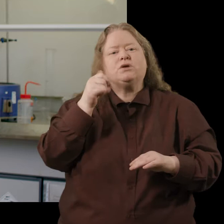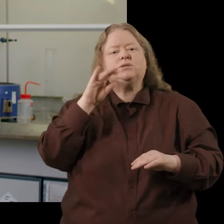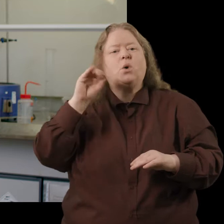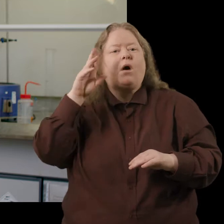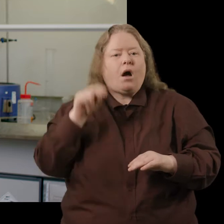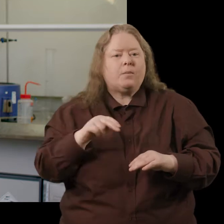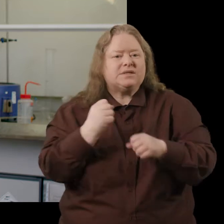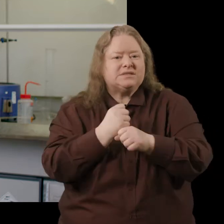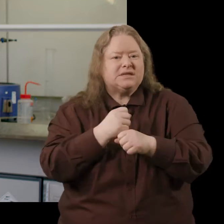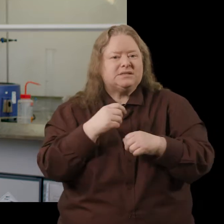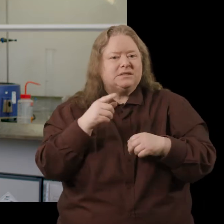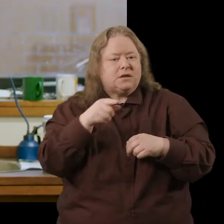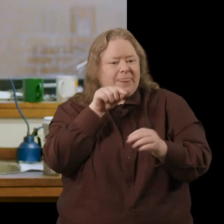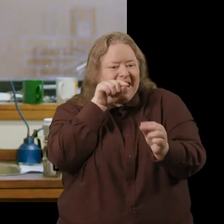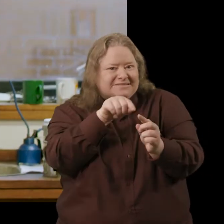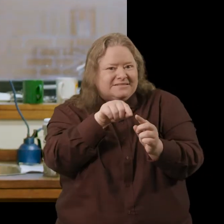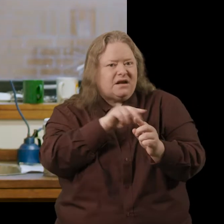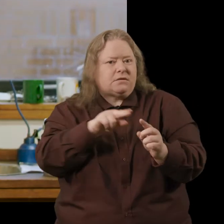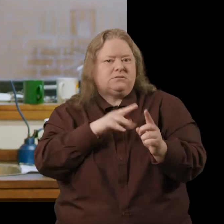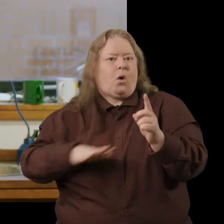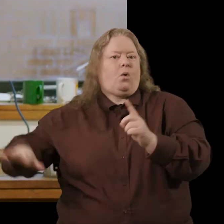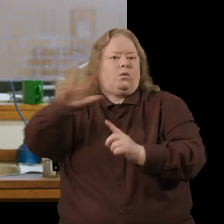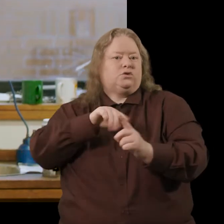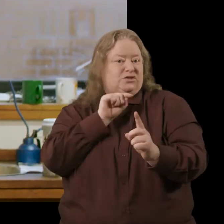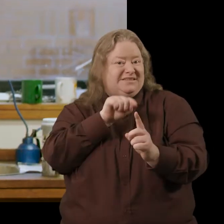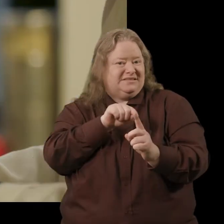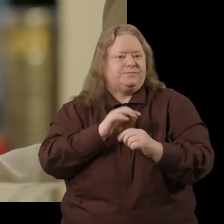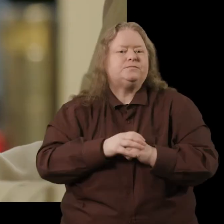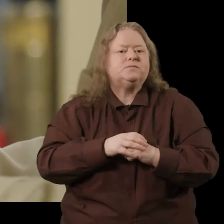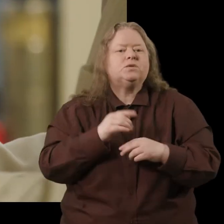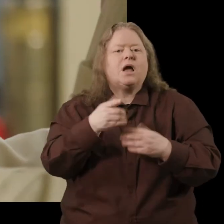we need the carbon, not the whole sample. And to do this, really